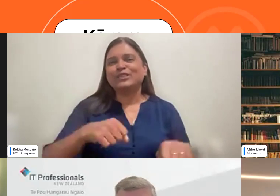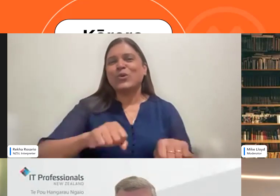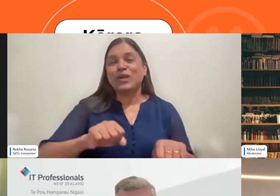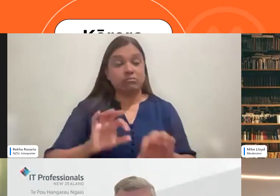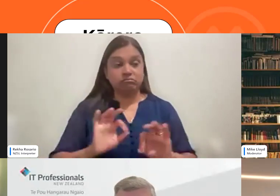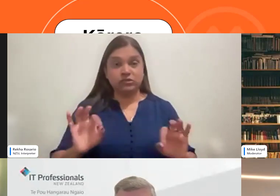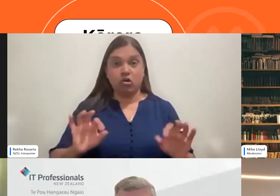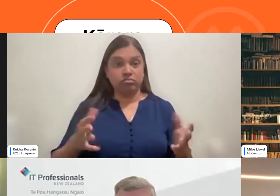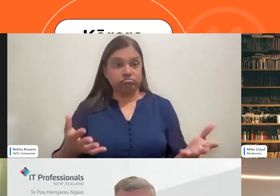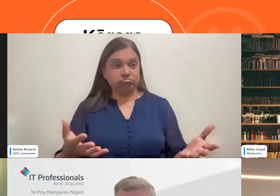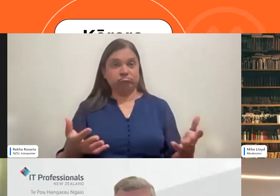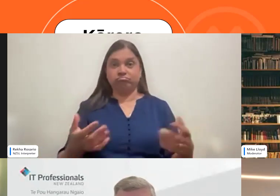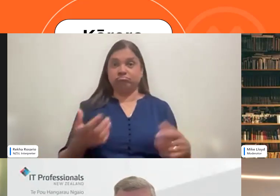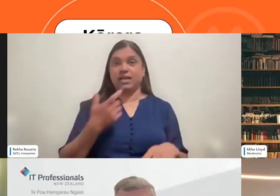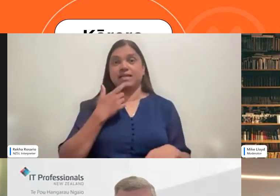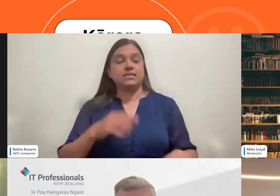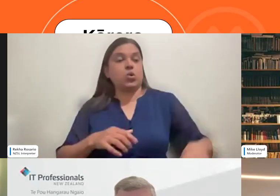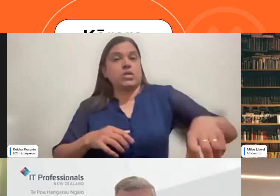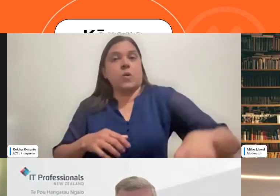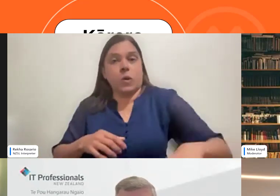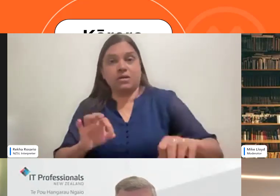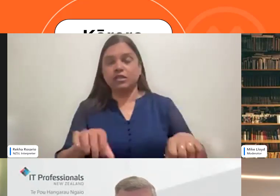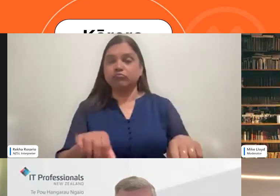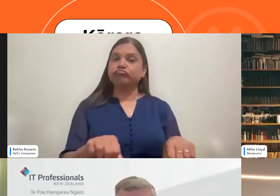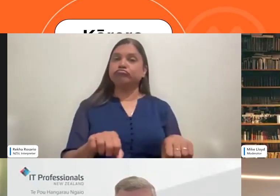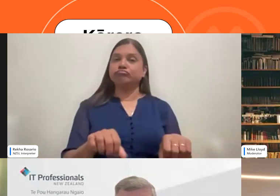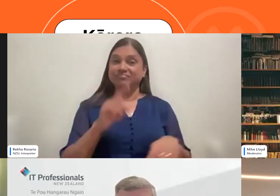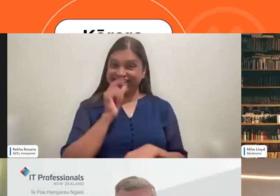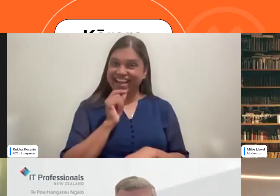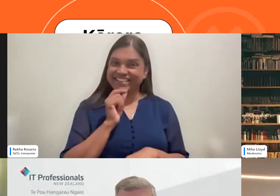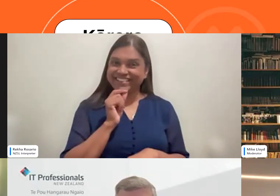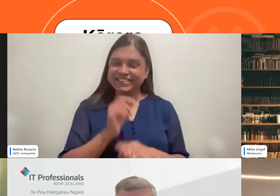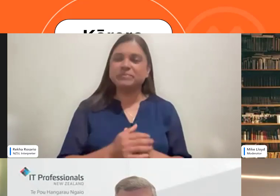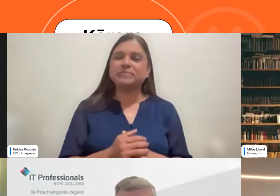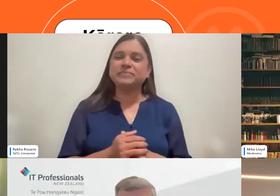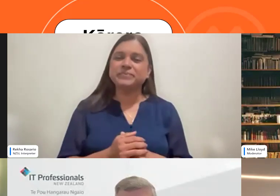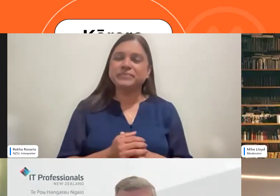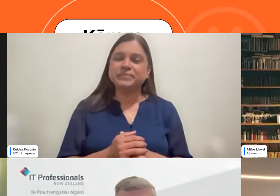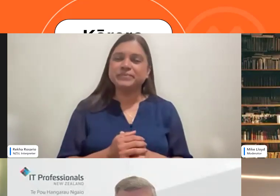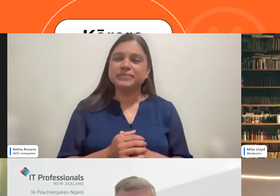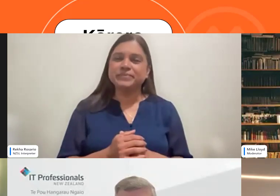his shoulder. So I look at